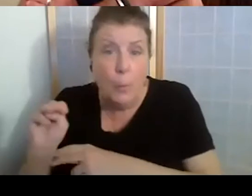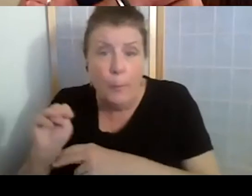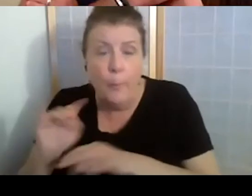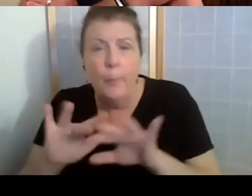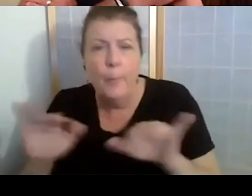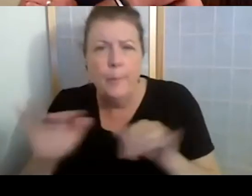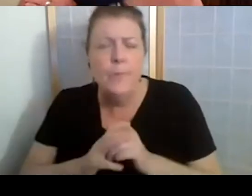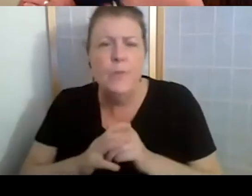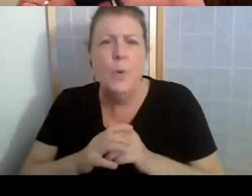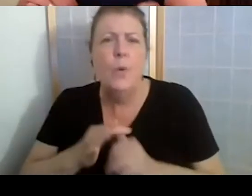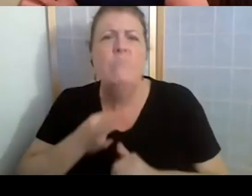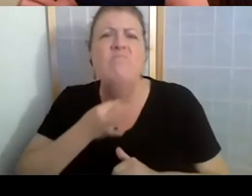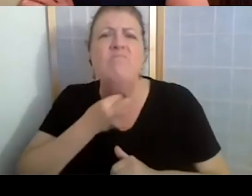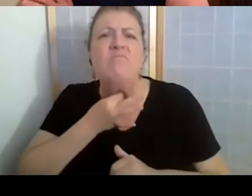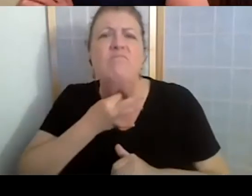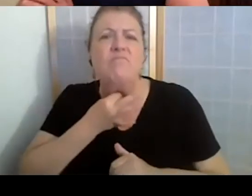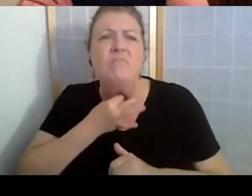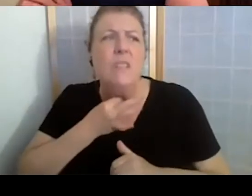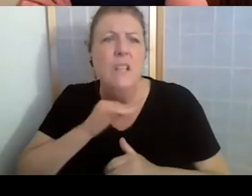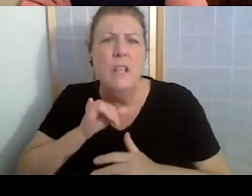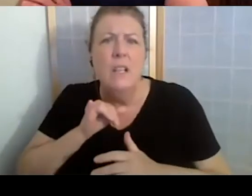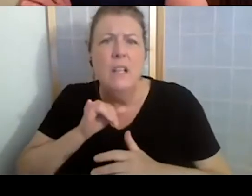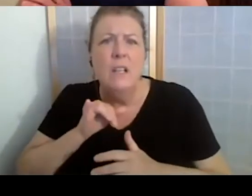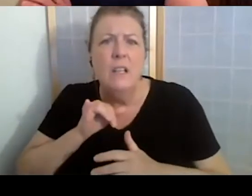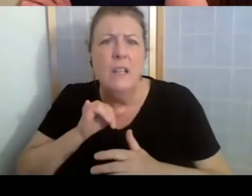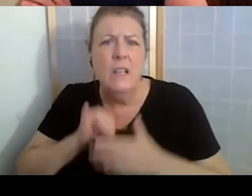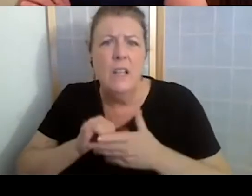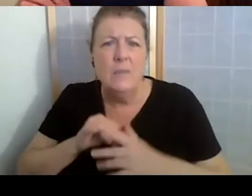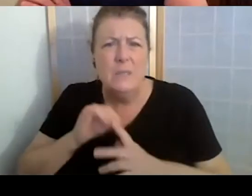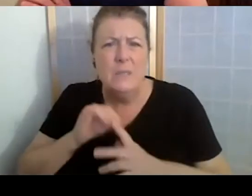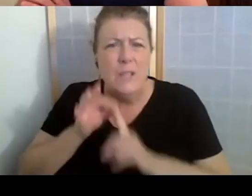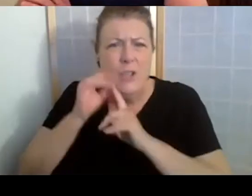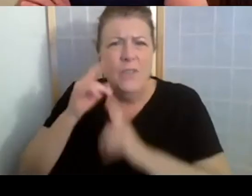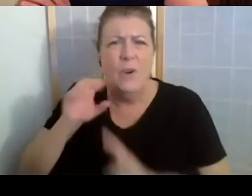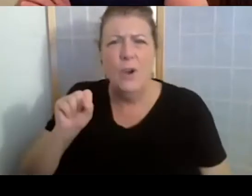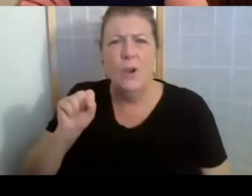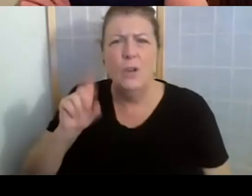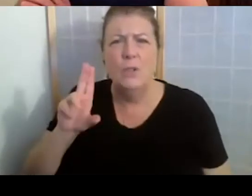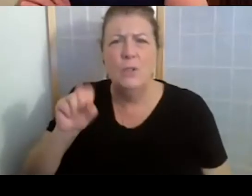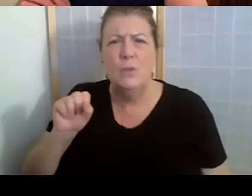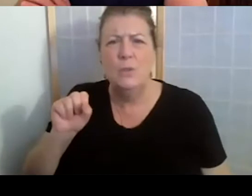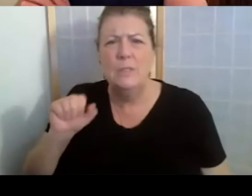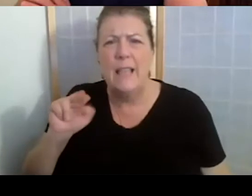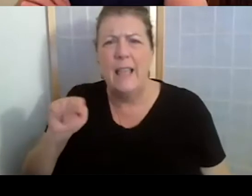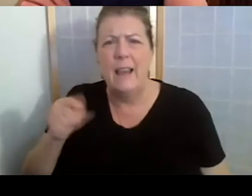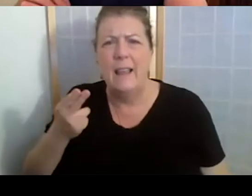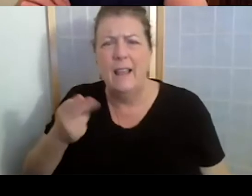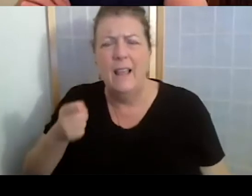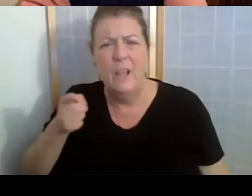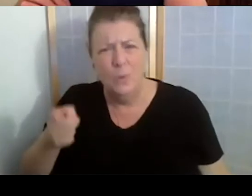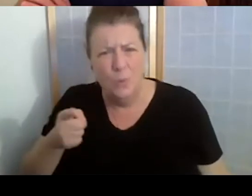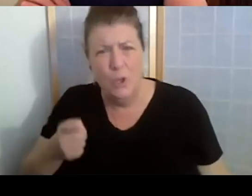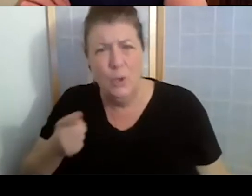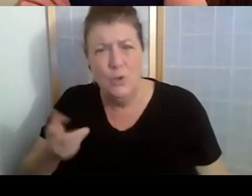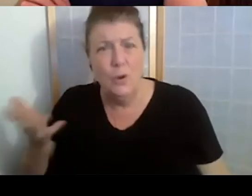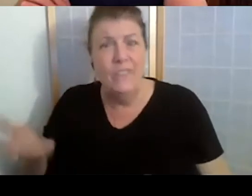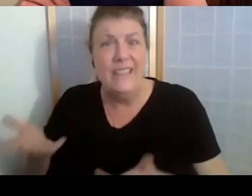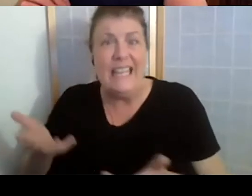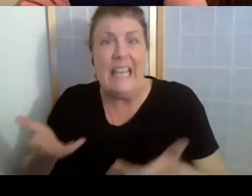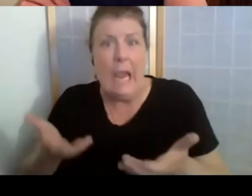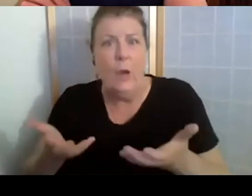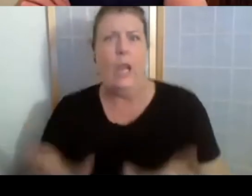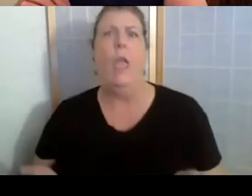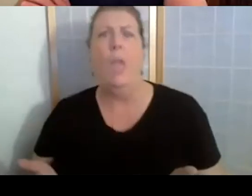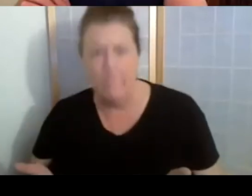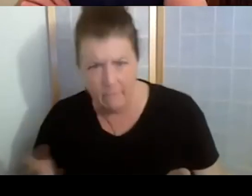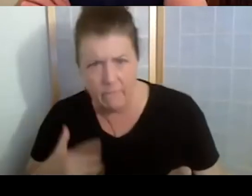absorb through your lives, and you know, particularly you, Susannah, were you kind of carrying this as like a backpack around for a couple of years, or did it not play